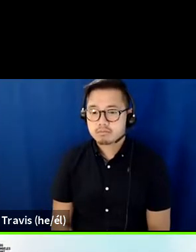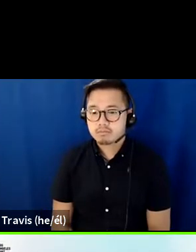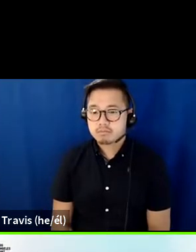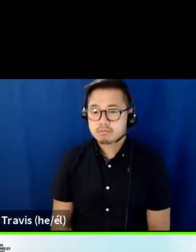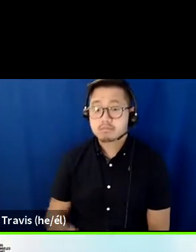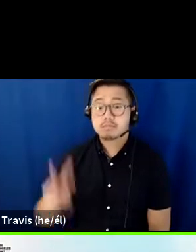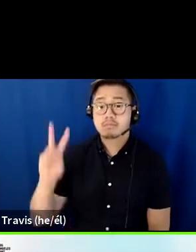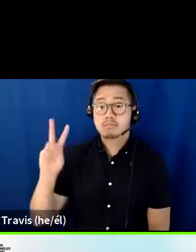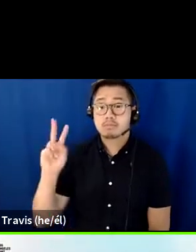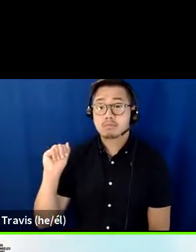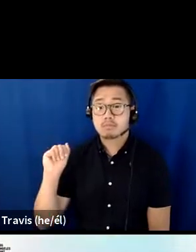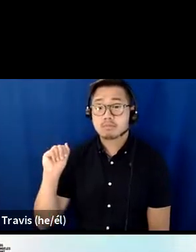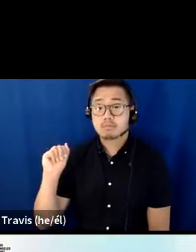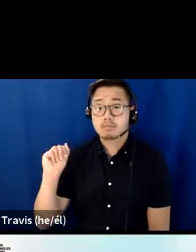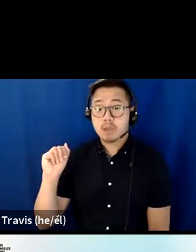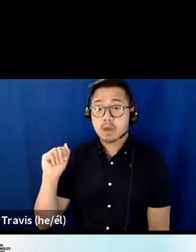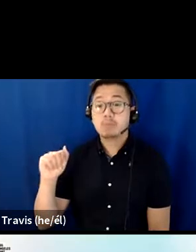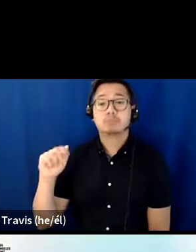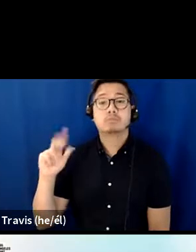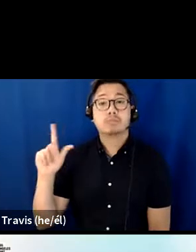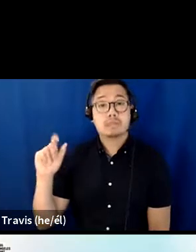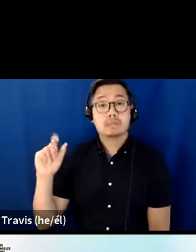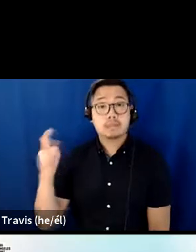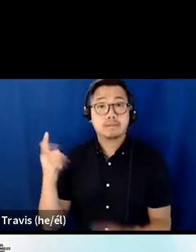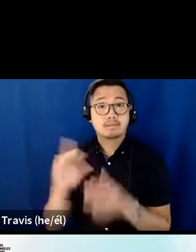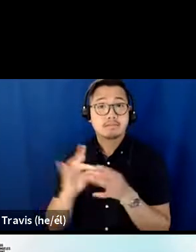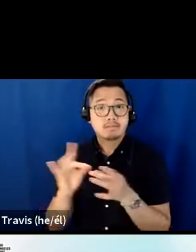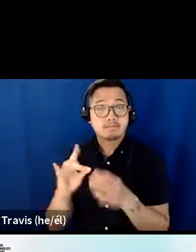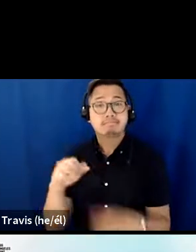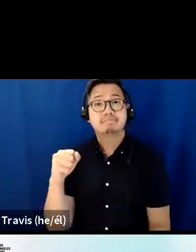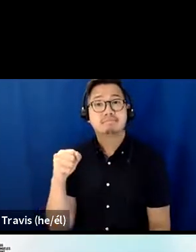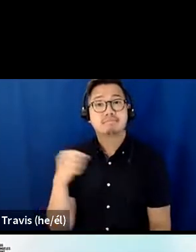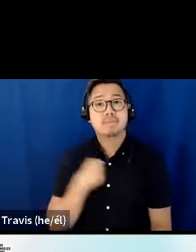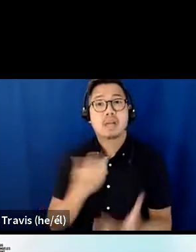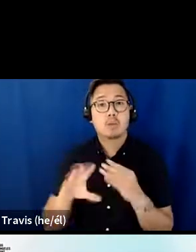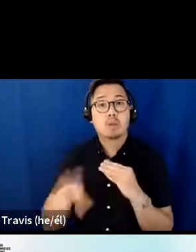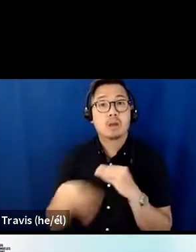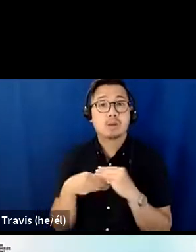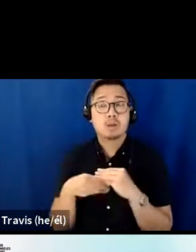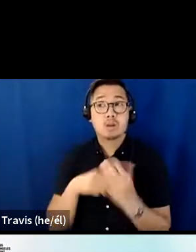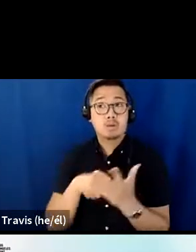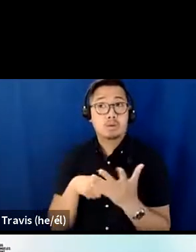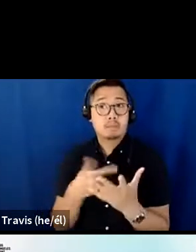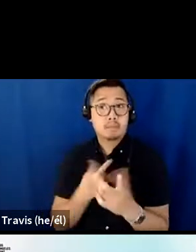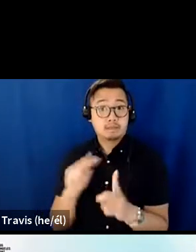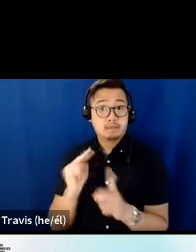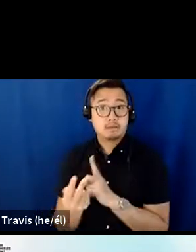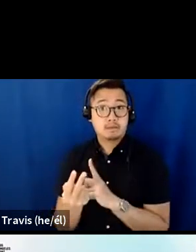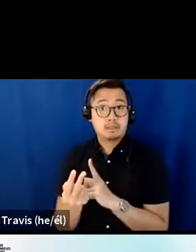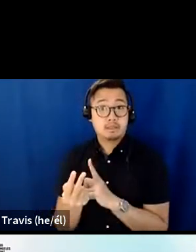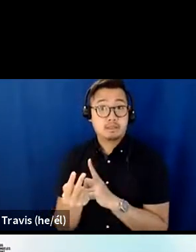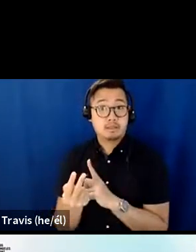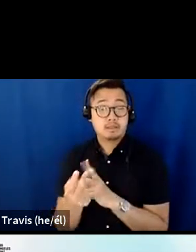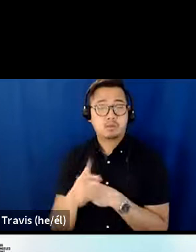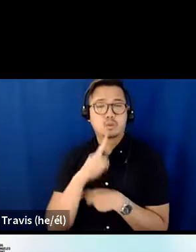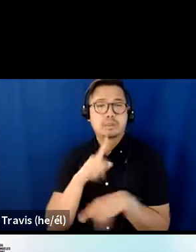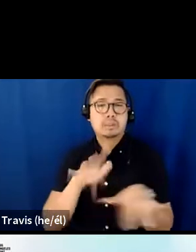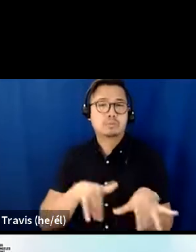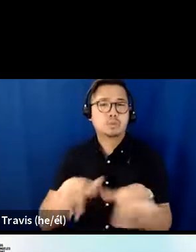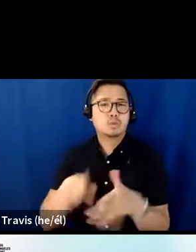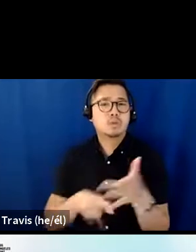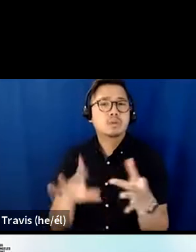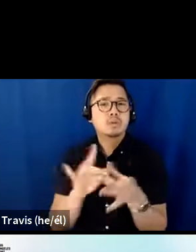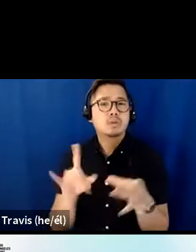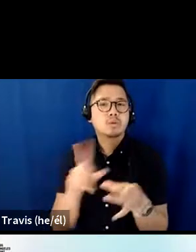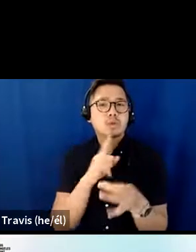Ben, go ahead. SaVanna, yeah. Oh, so I was just gonna add that the way that I see it is also very similar to what you said, is